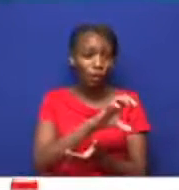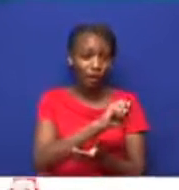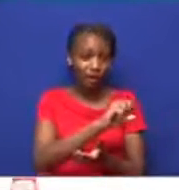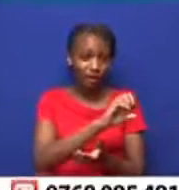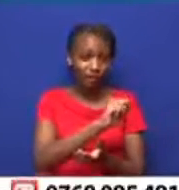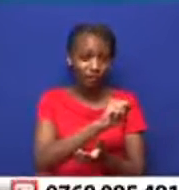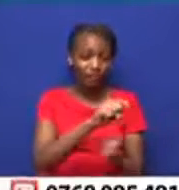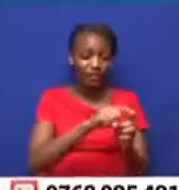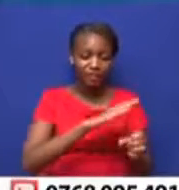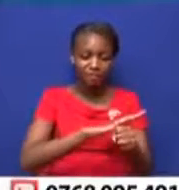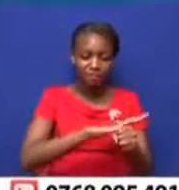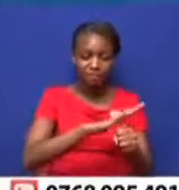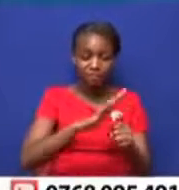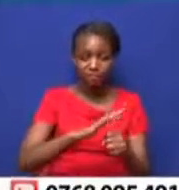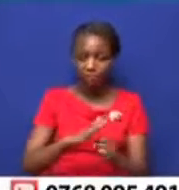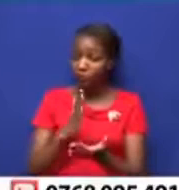Really?